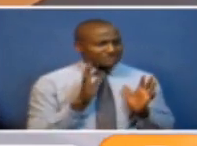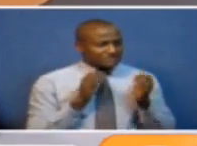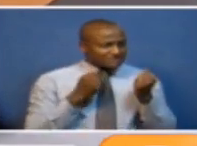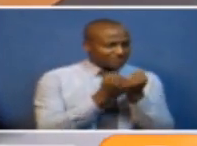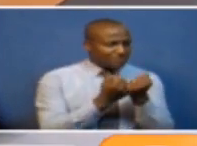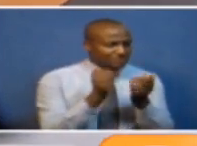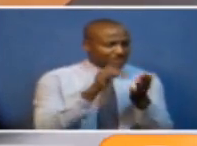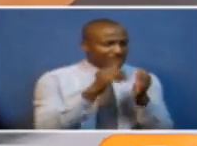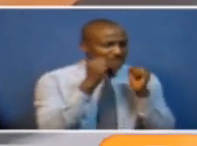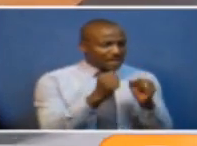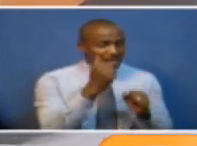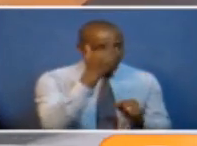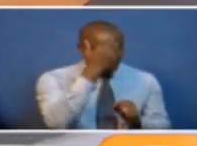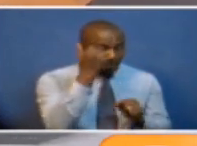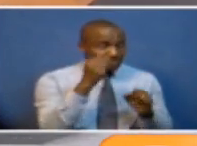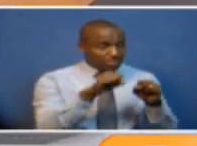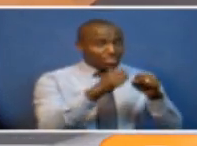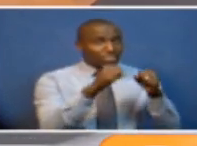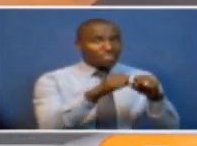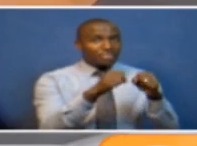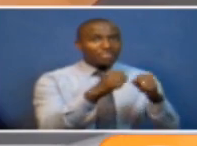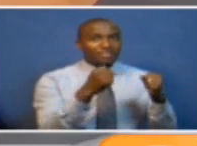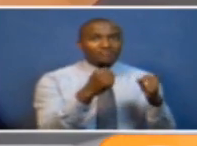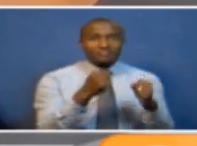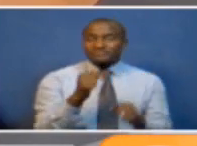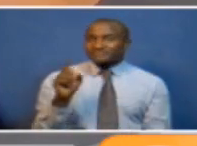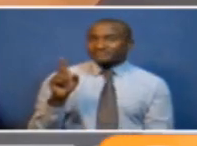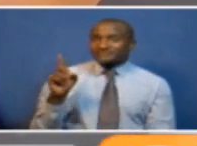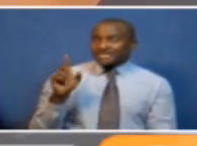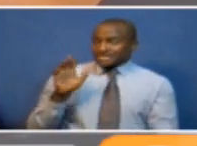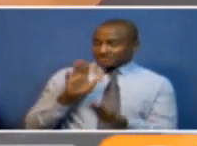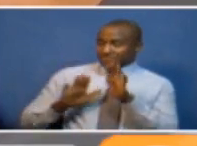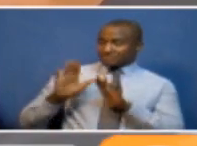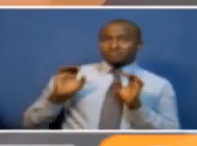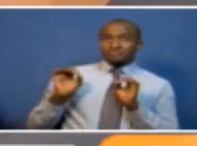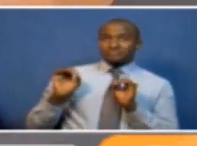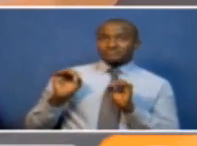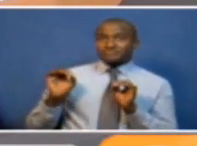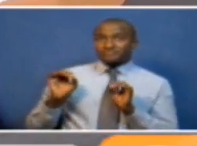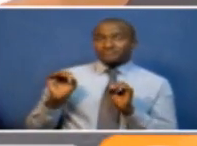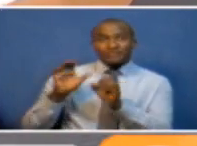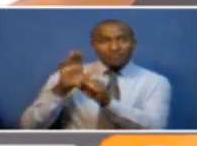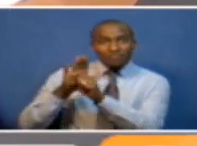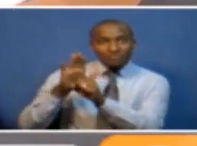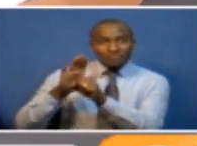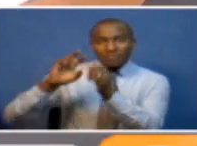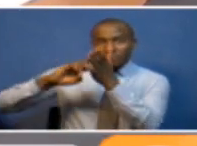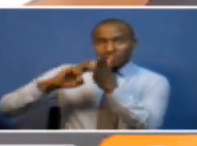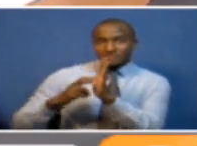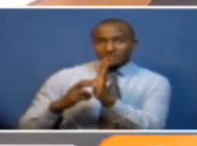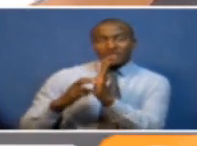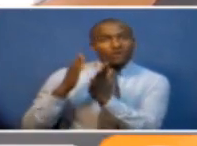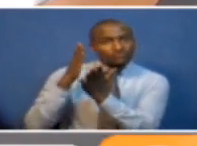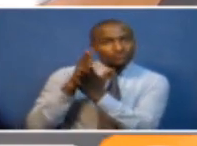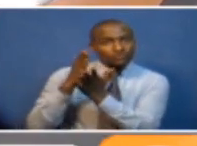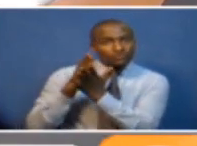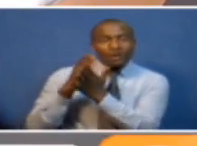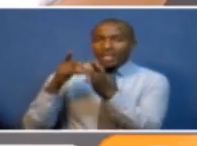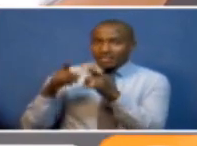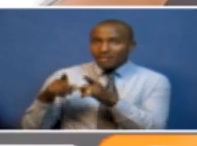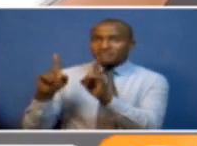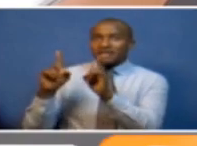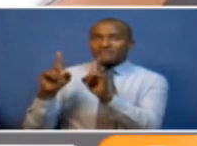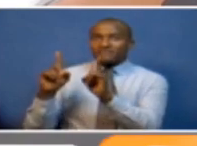we've seen, especially with this Lake Turkana? The investors will not shy away. By the way, in most of the projects, it's actually the investors who still